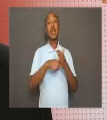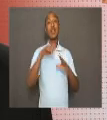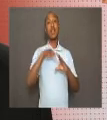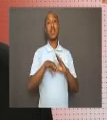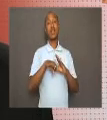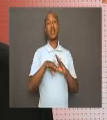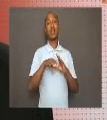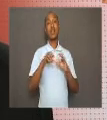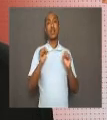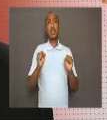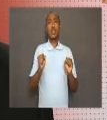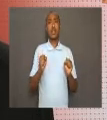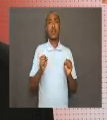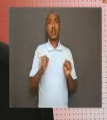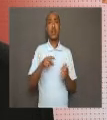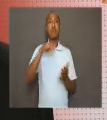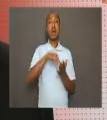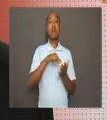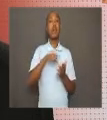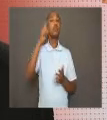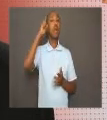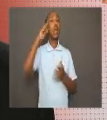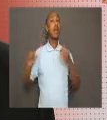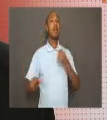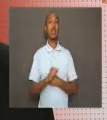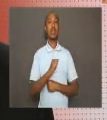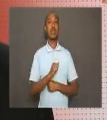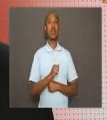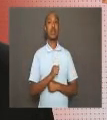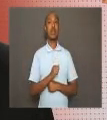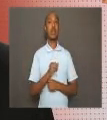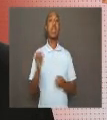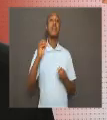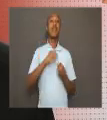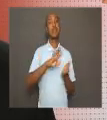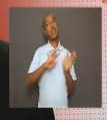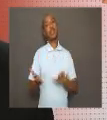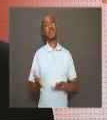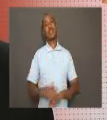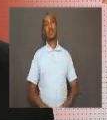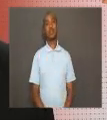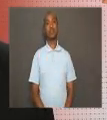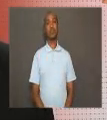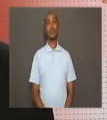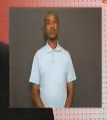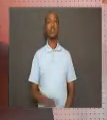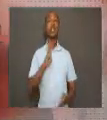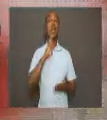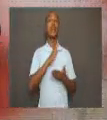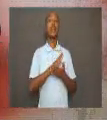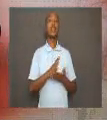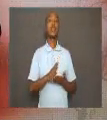untreated, it can result in seizures, permanent brain damage, or even death.